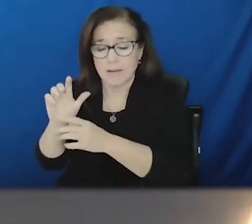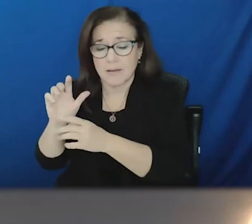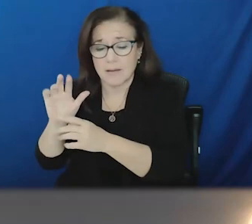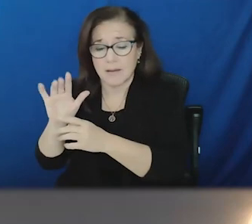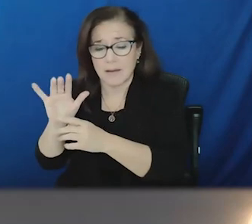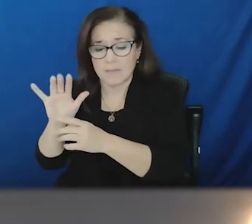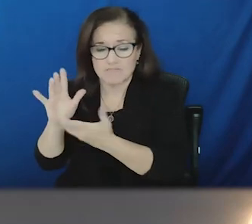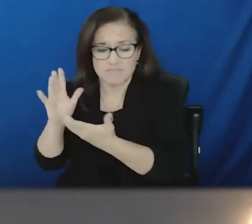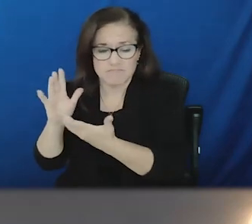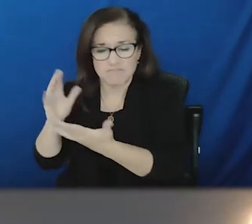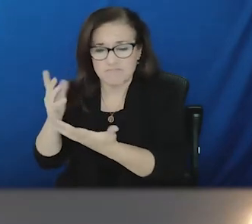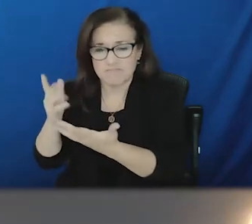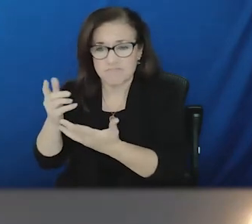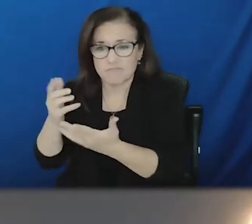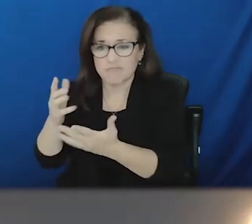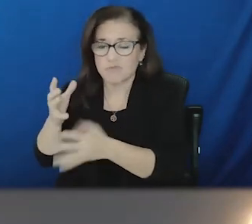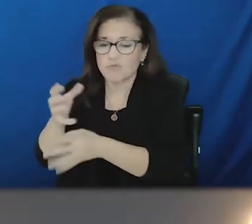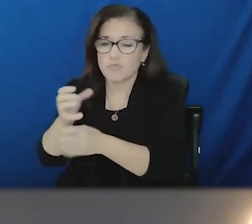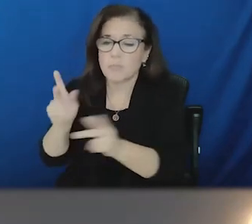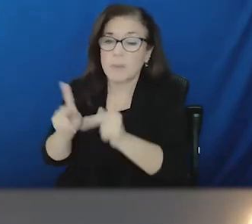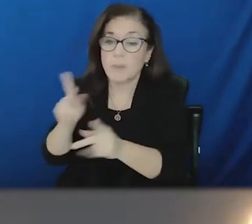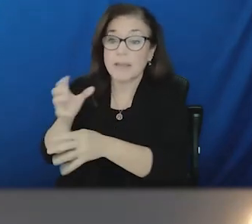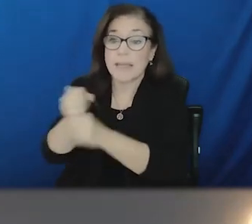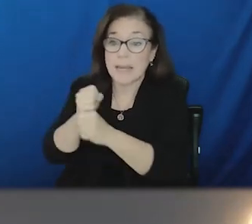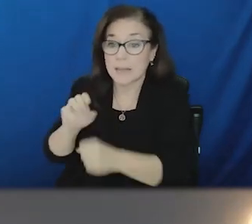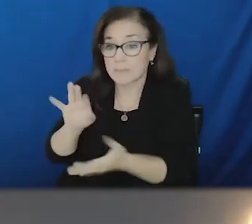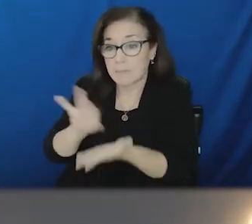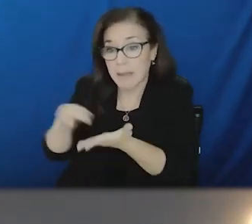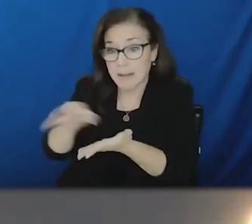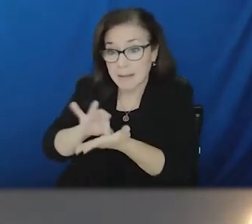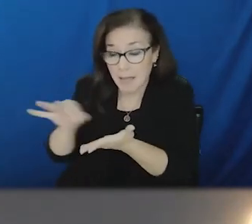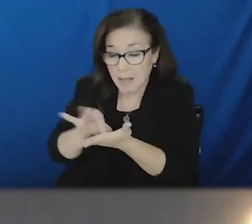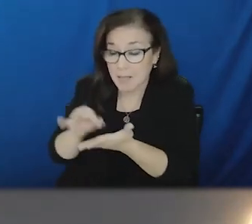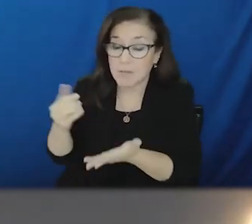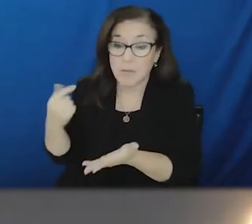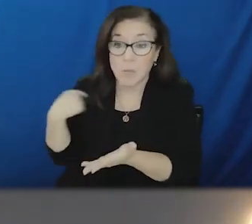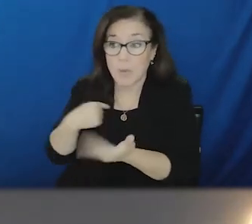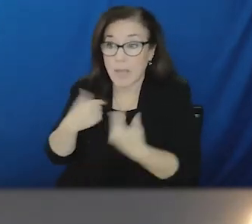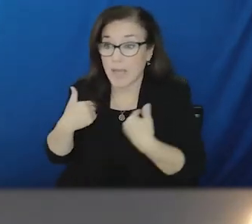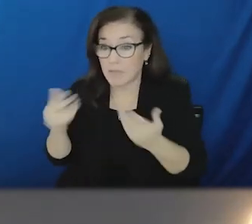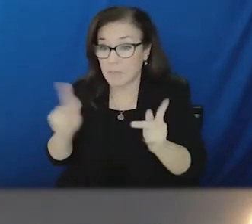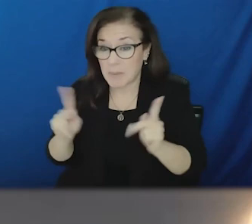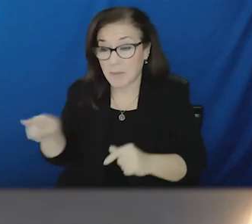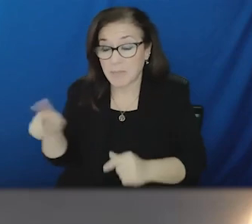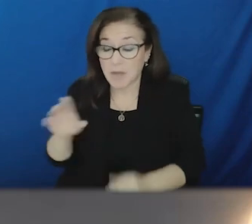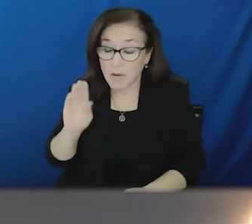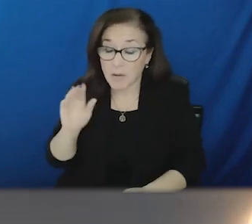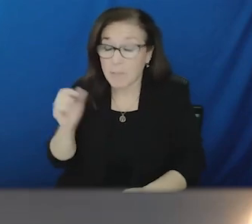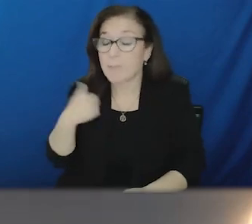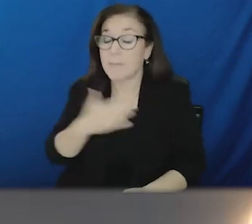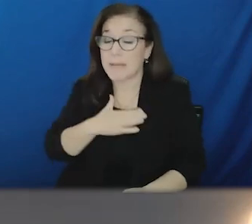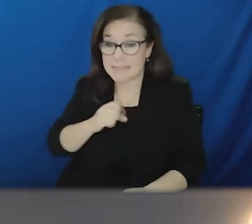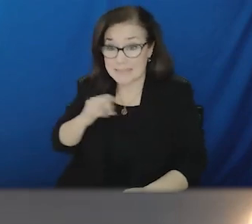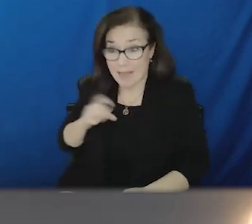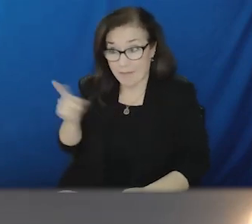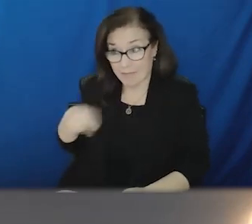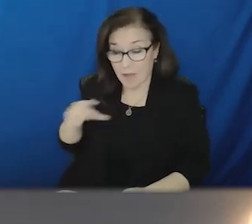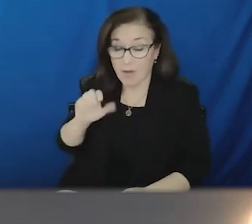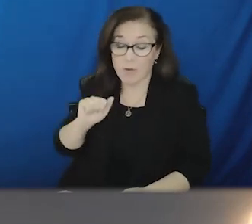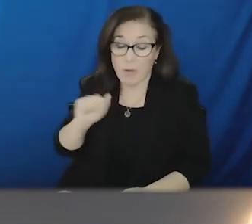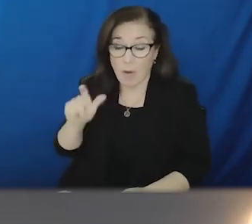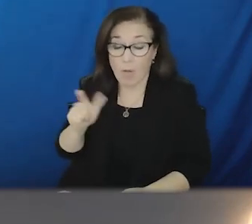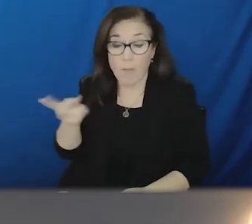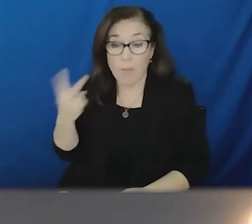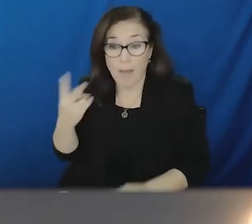about 20 representatives that are all bilingual. We have billing that's, staff that's bilingual and so forth. And we also